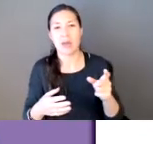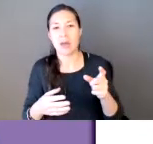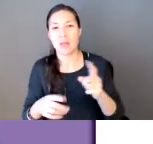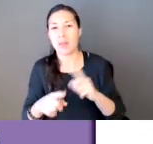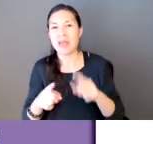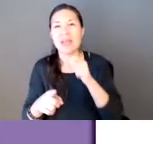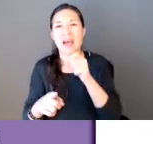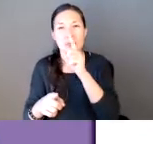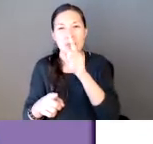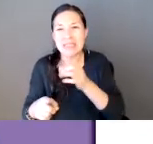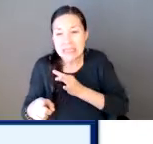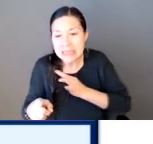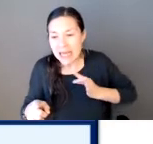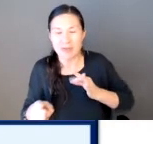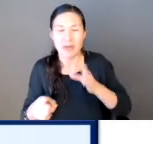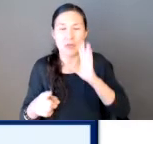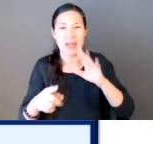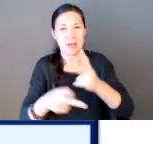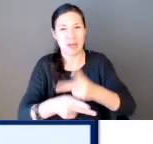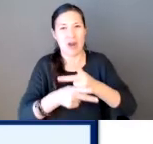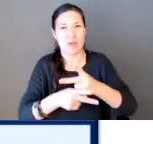program.